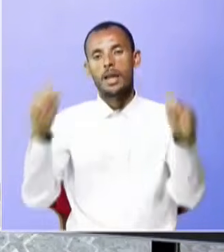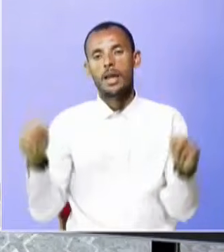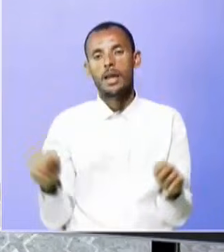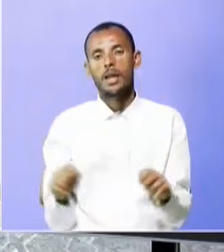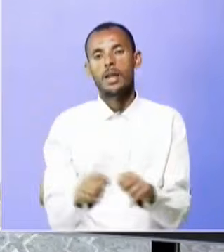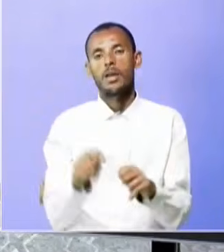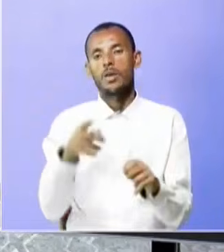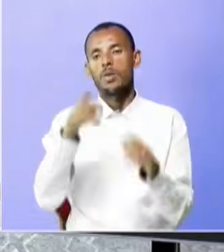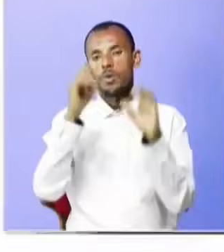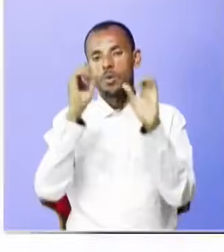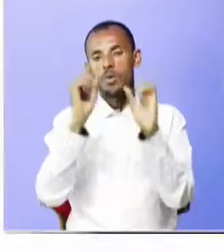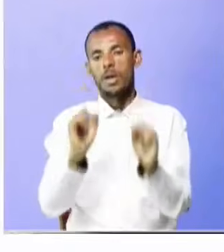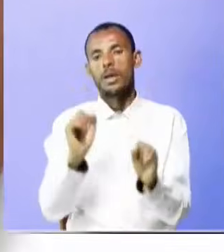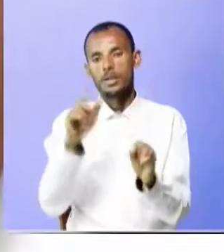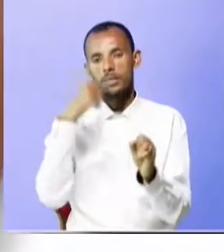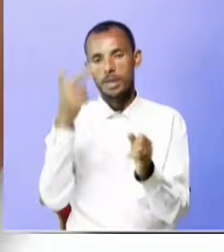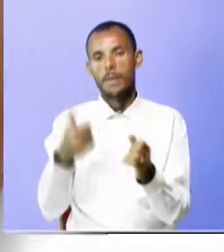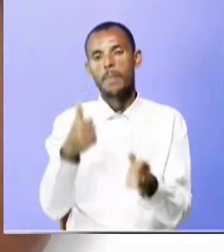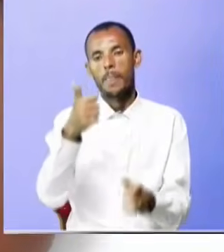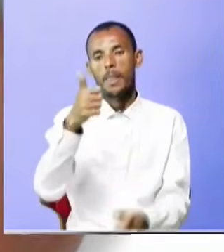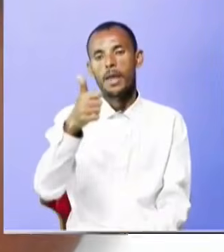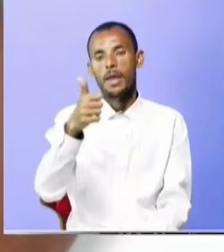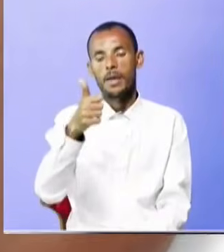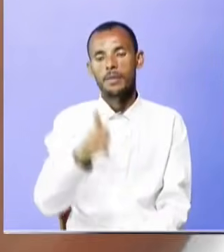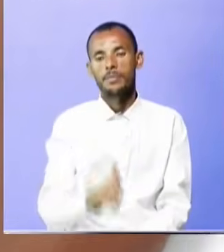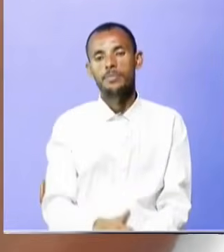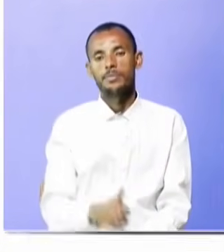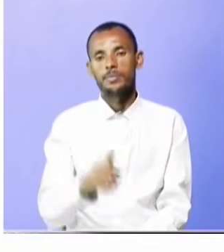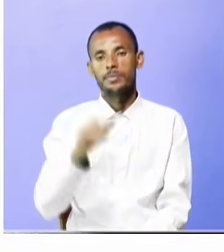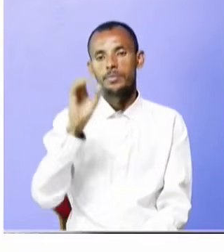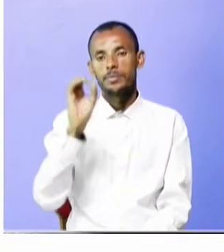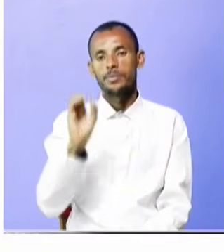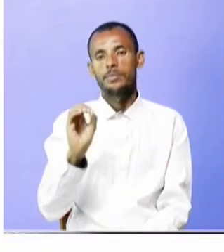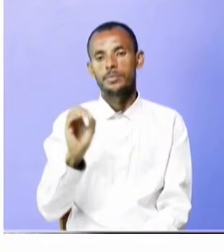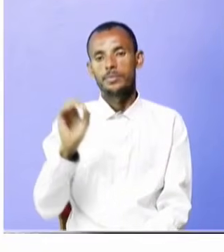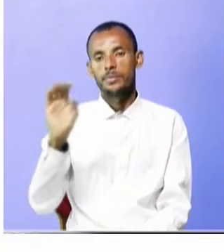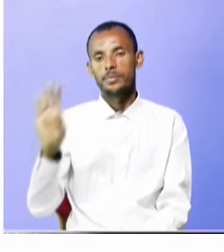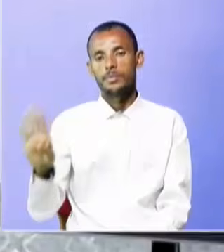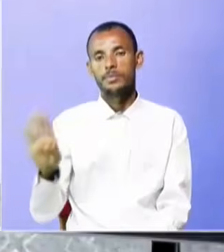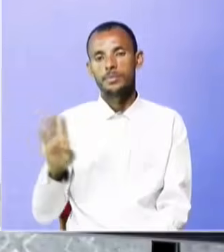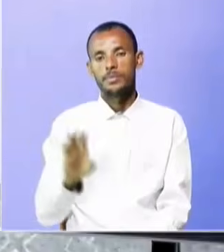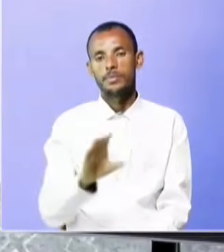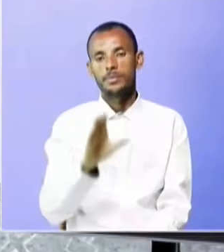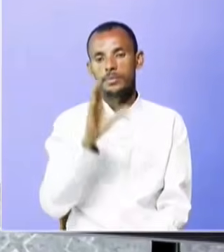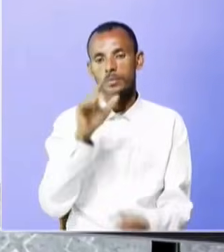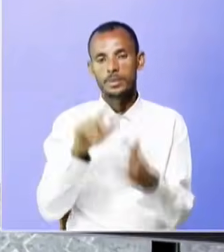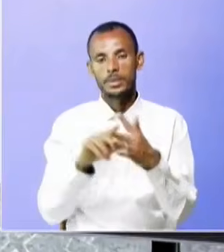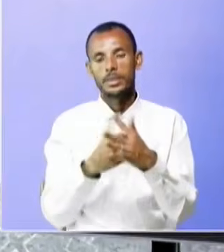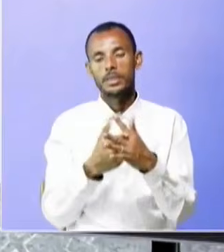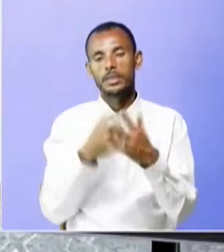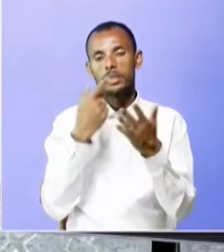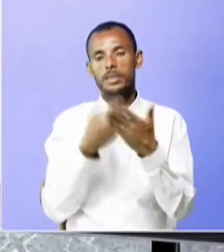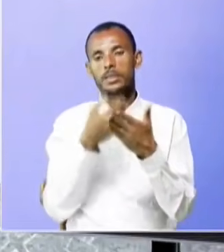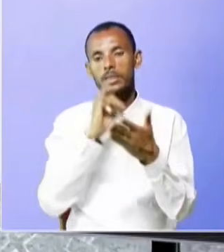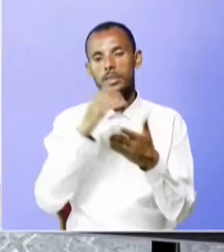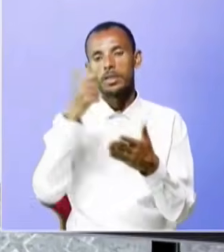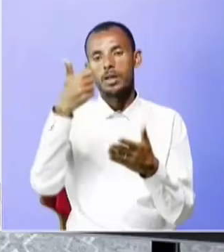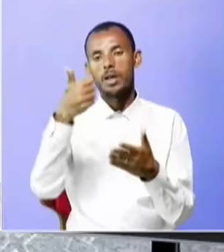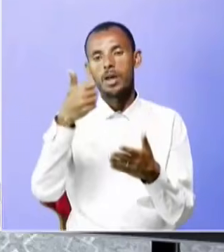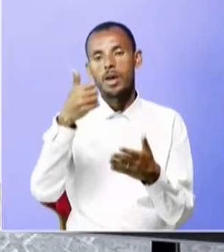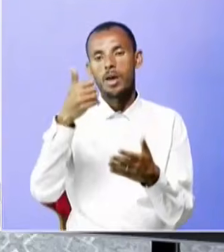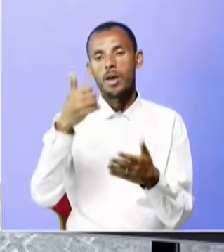you can say this is A, O, B. Since this is OA is